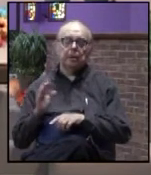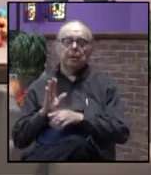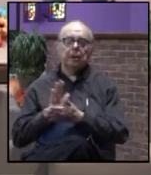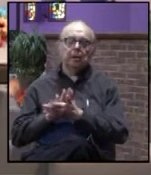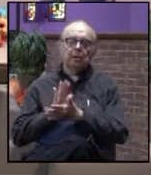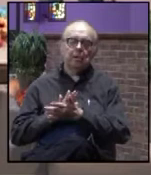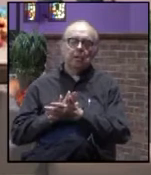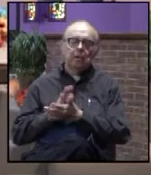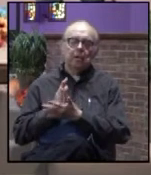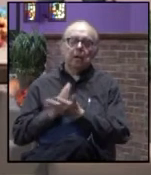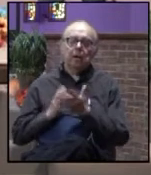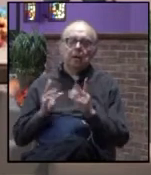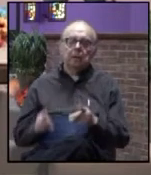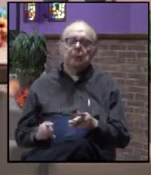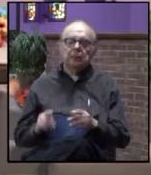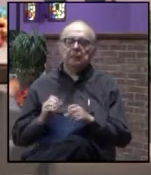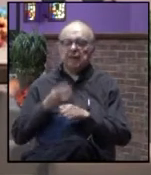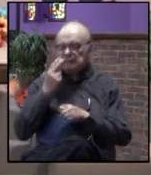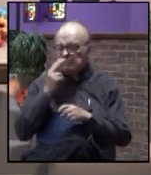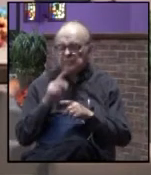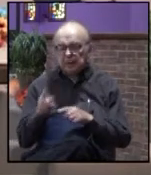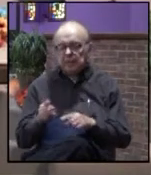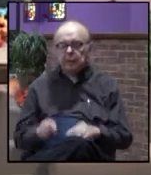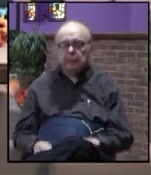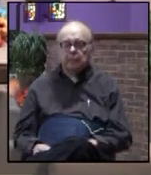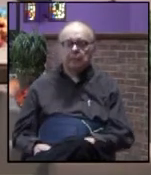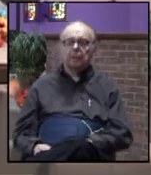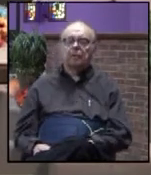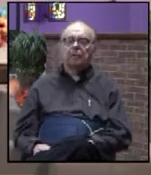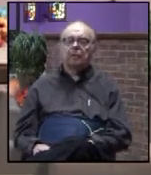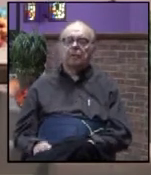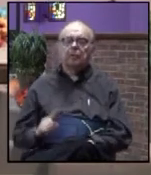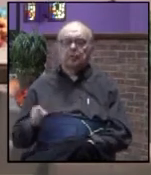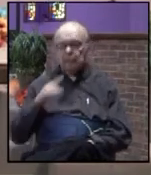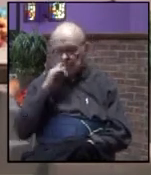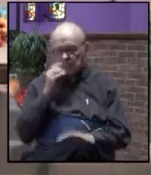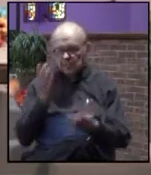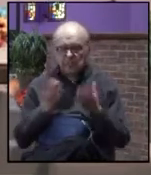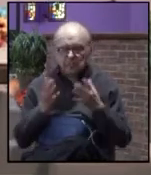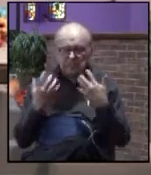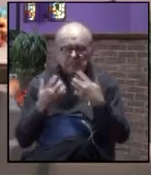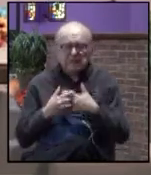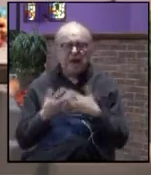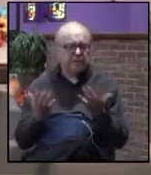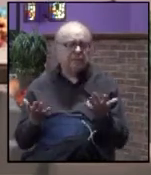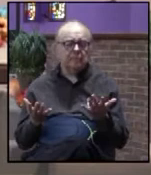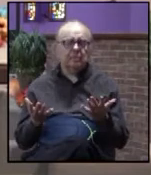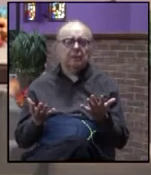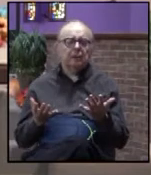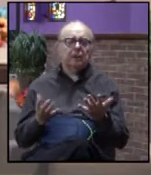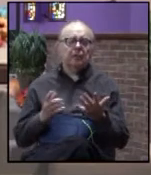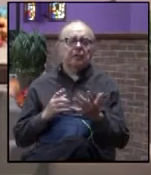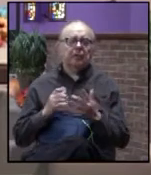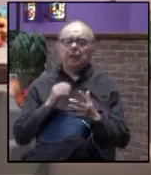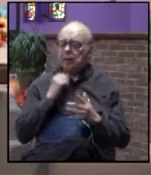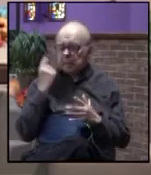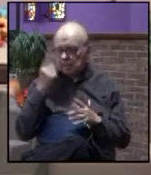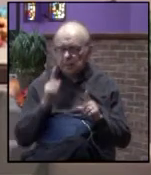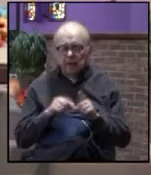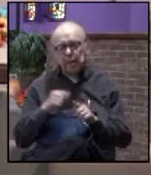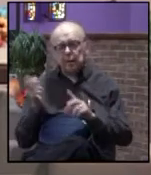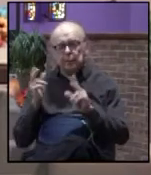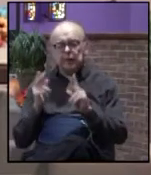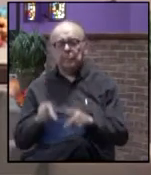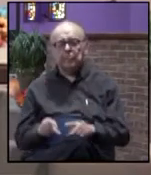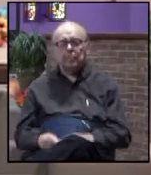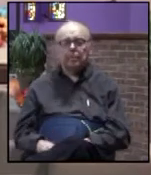Somebody was making fun of them. Those kids wanted to fit in, and they didn't look like everybody